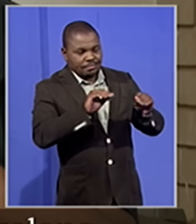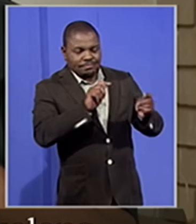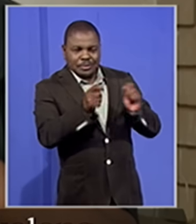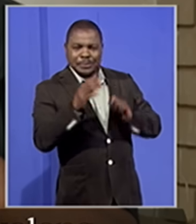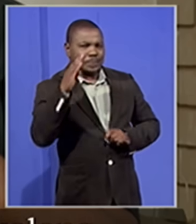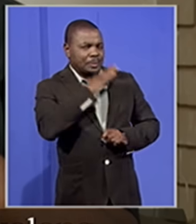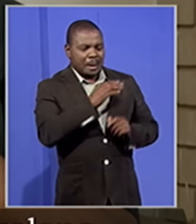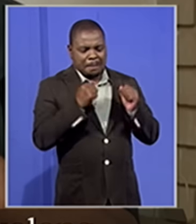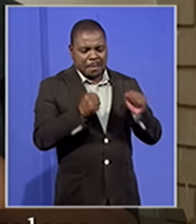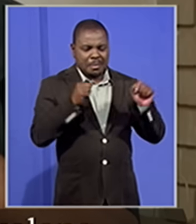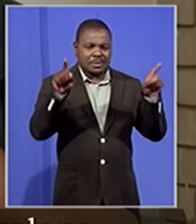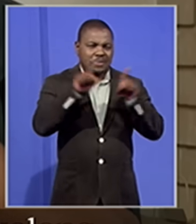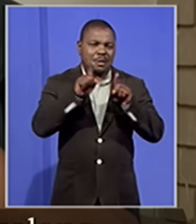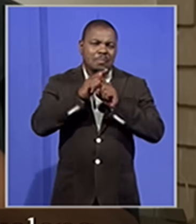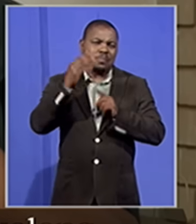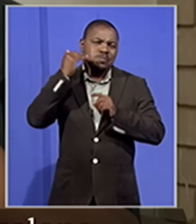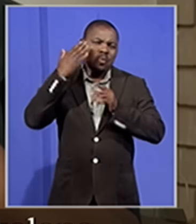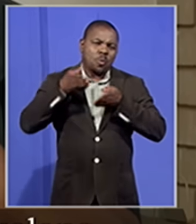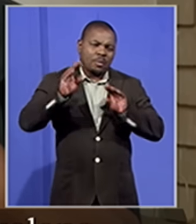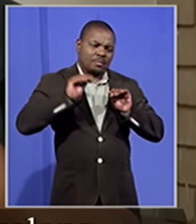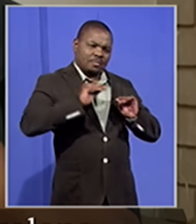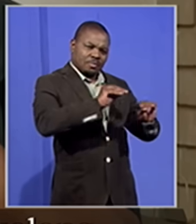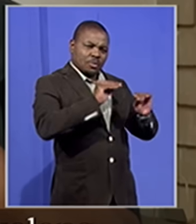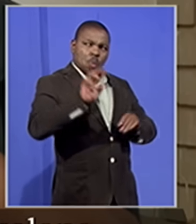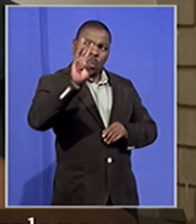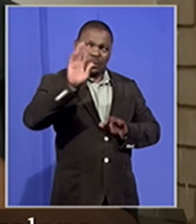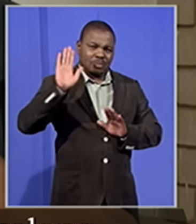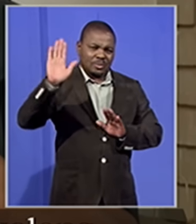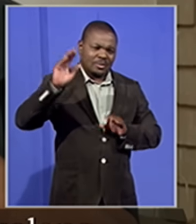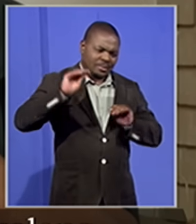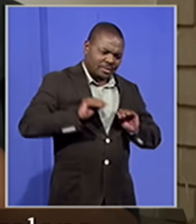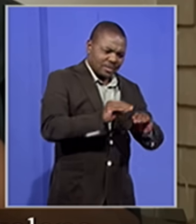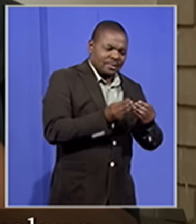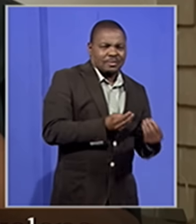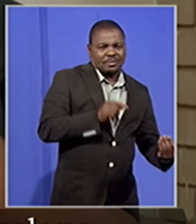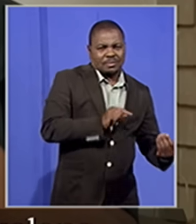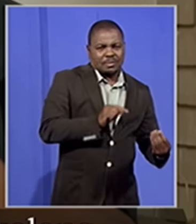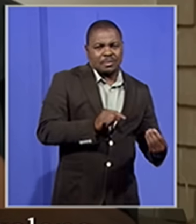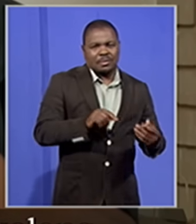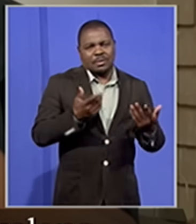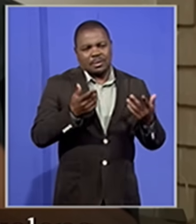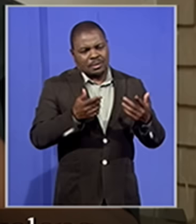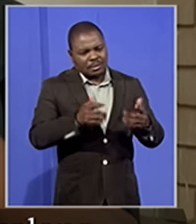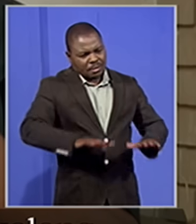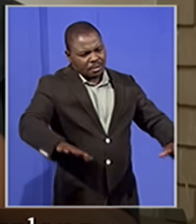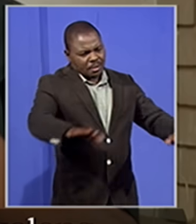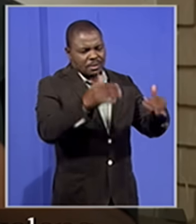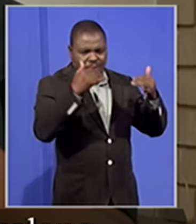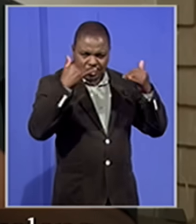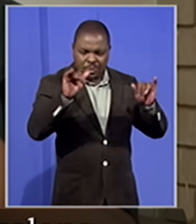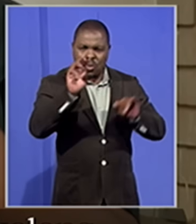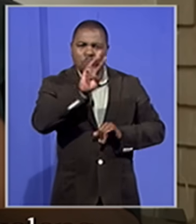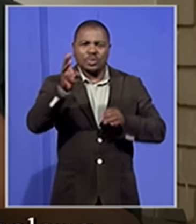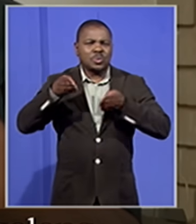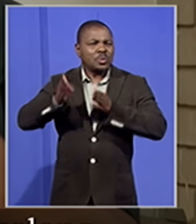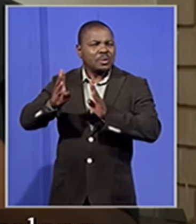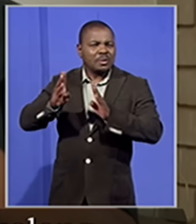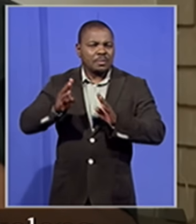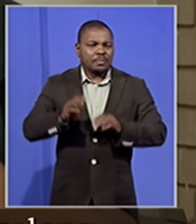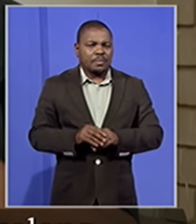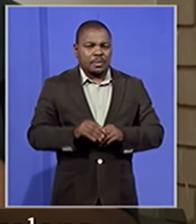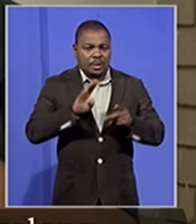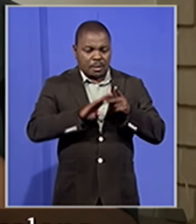level. So the curriculum is still Western, the paradigms are still Western, so the lens is still Western. And once we start talking